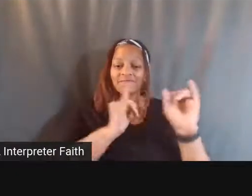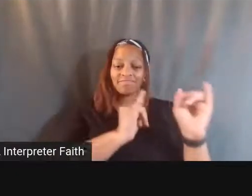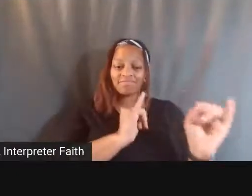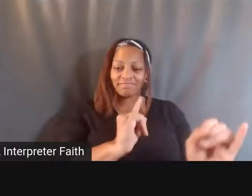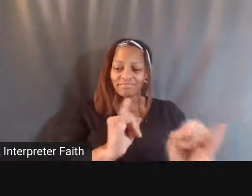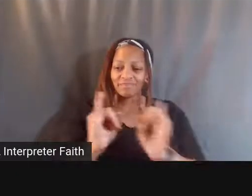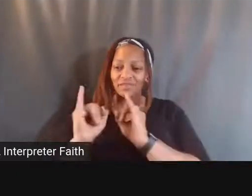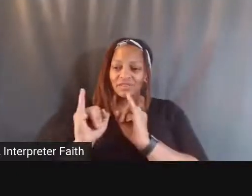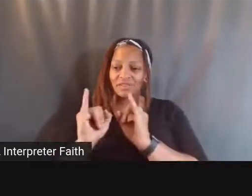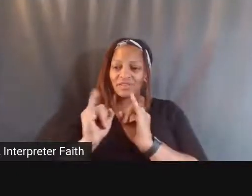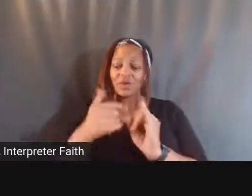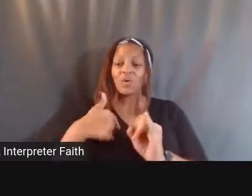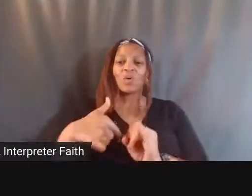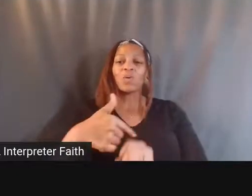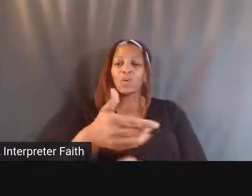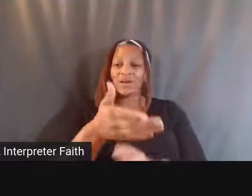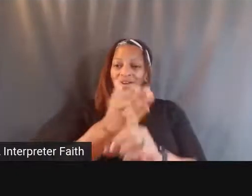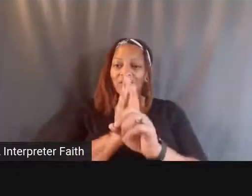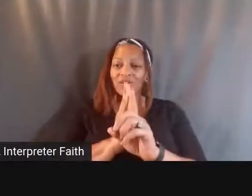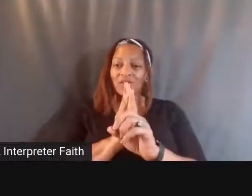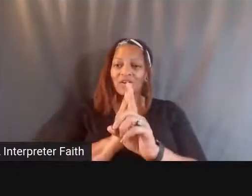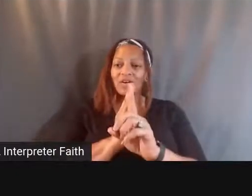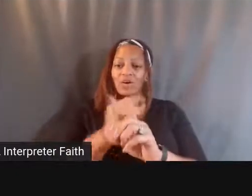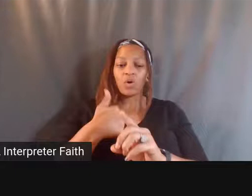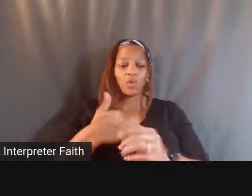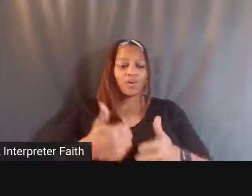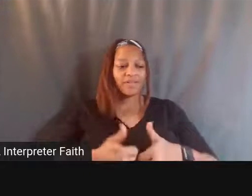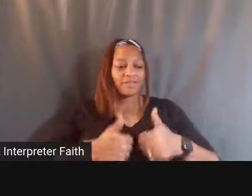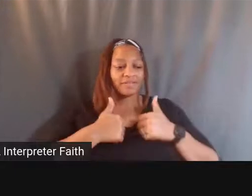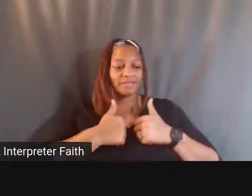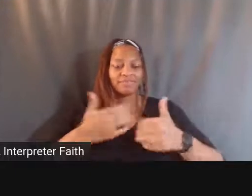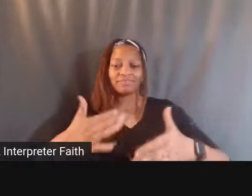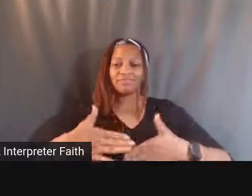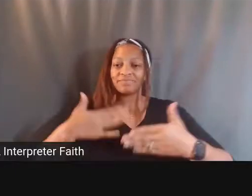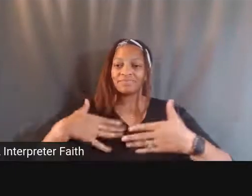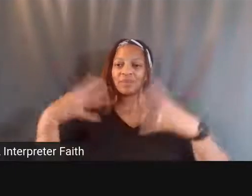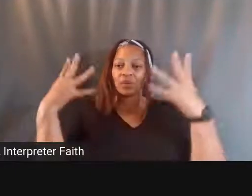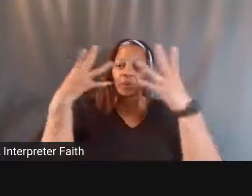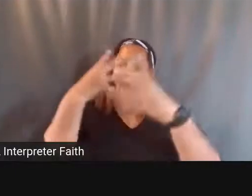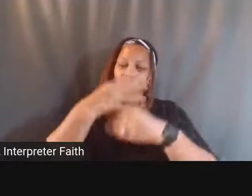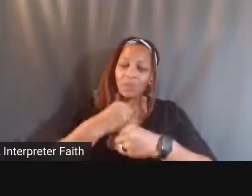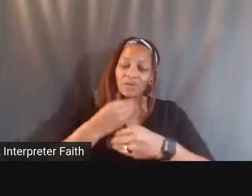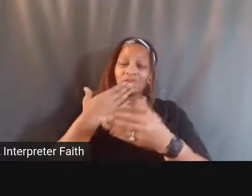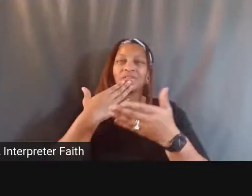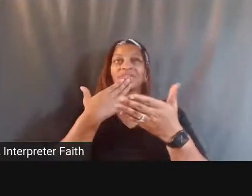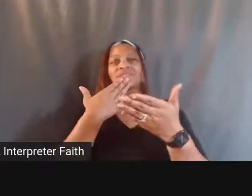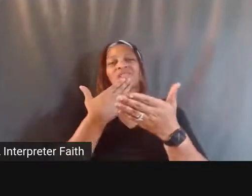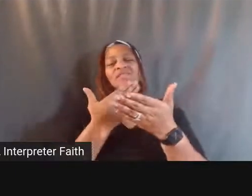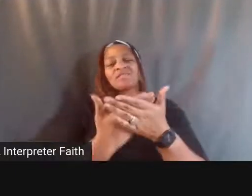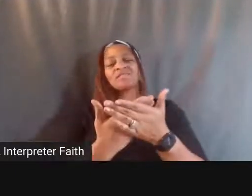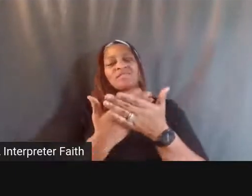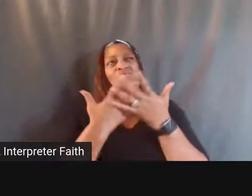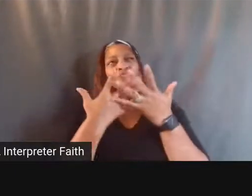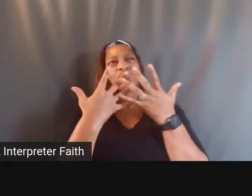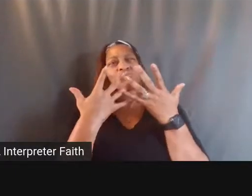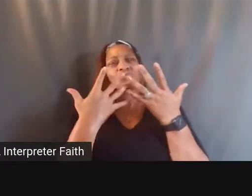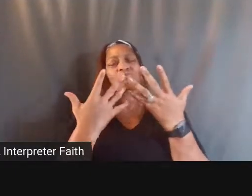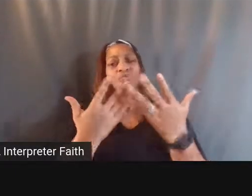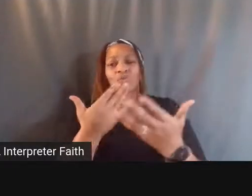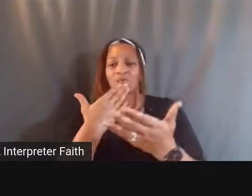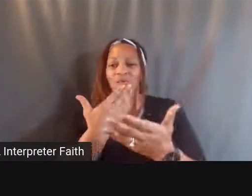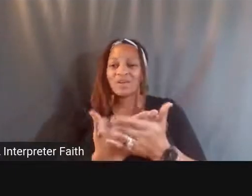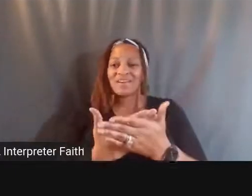We are God. We are life. We are joy. We are beauty. It is good. It is so good. I am so